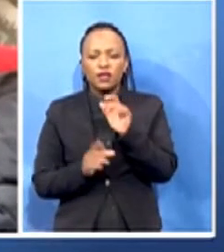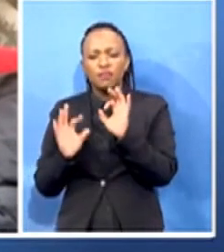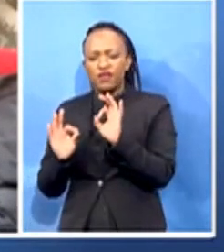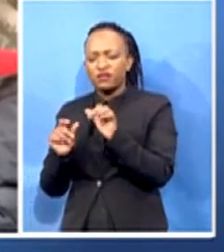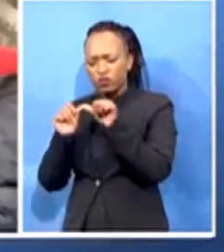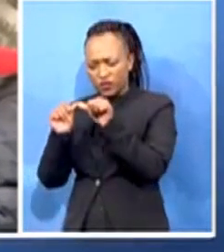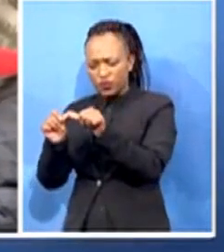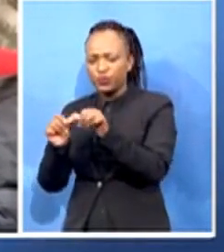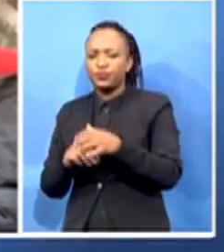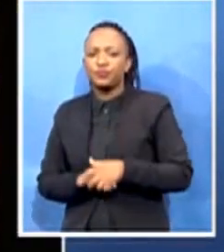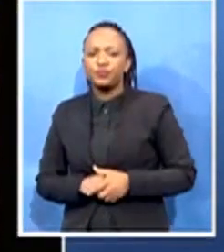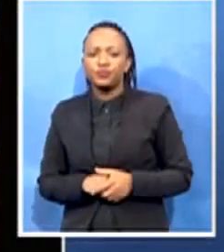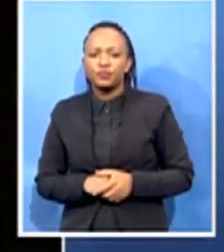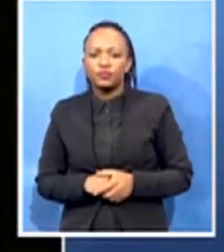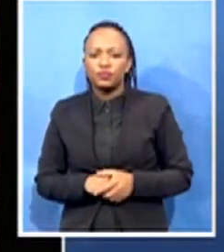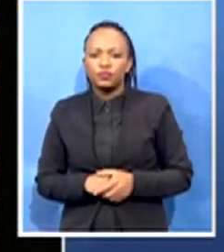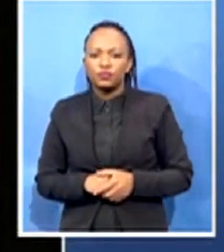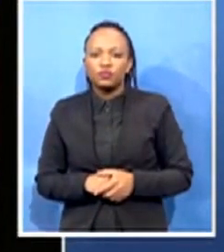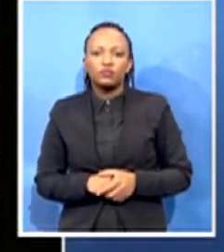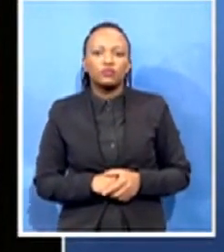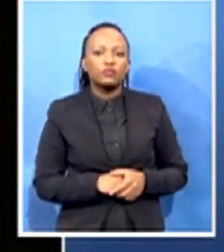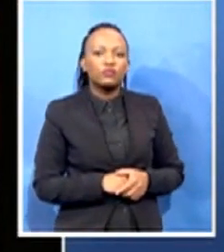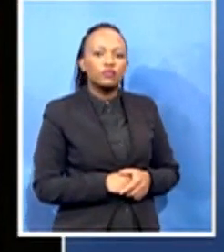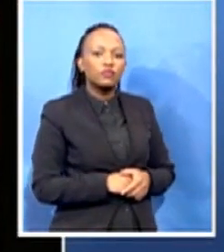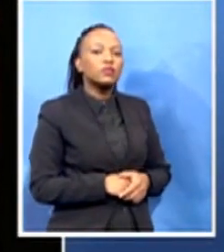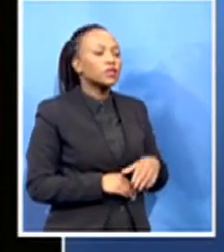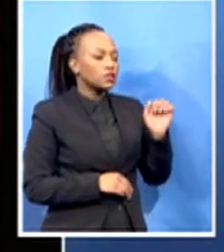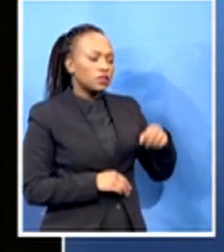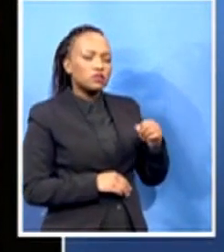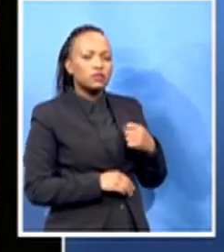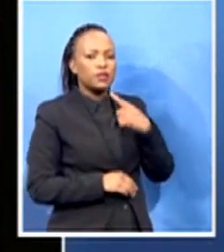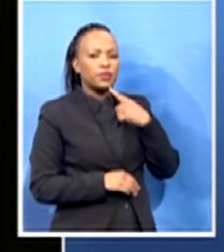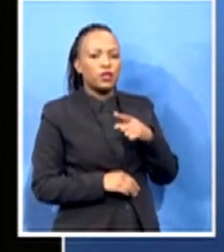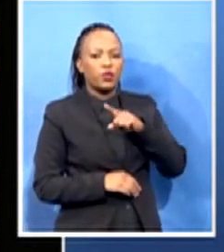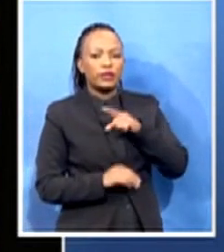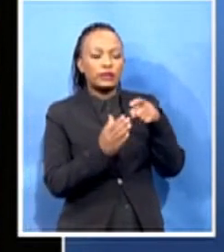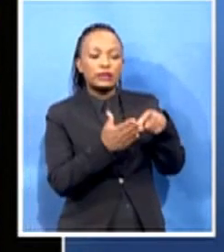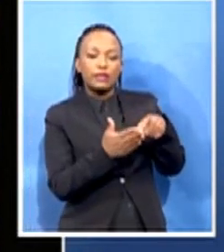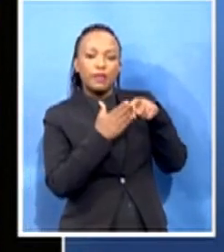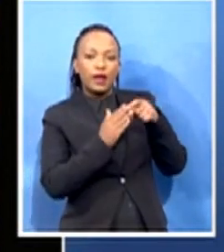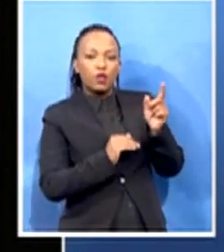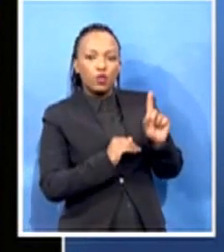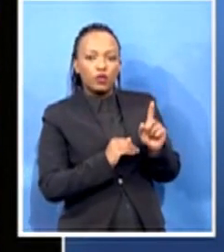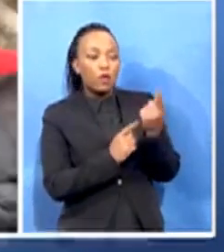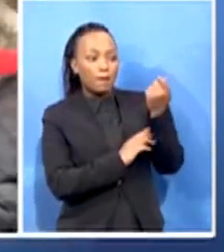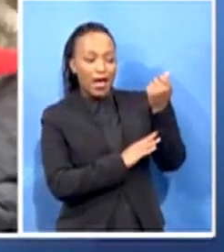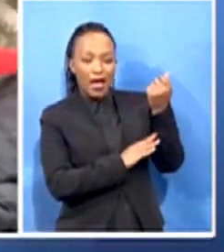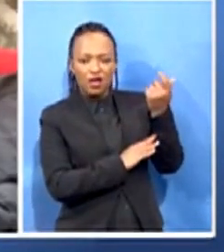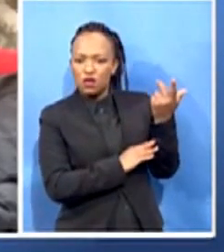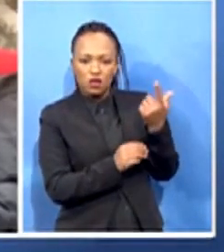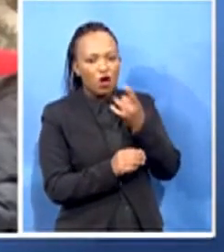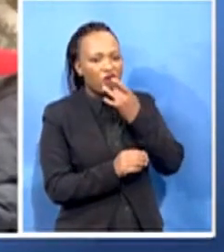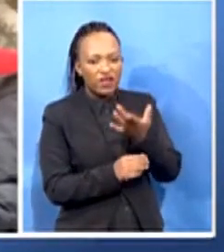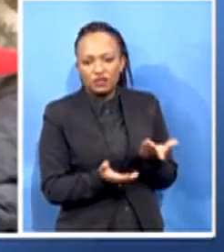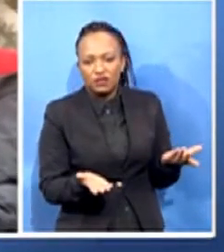I'm saying obviously the demands will start with money. Yeah. Is that all you're demanding? Pay